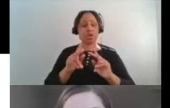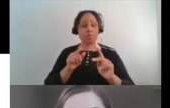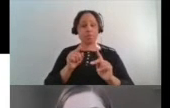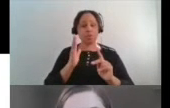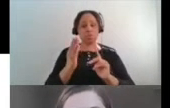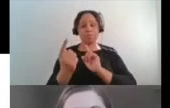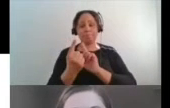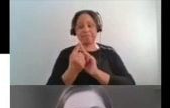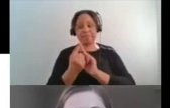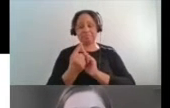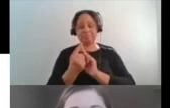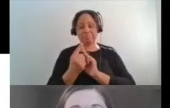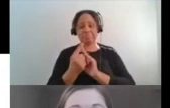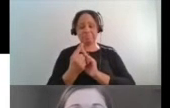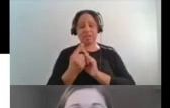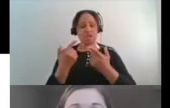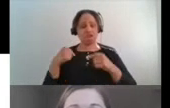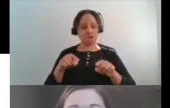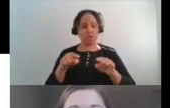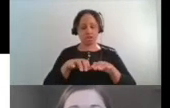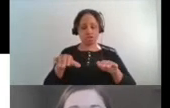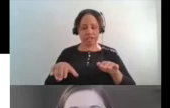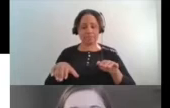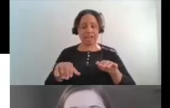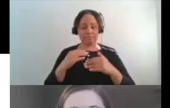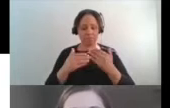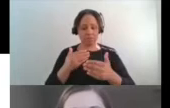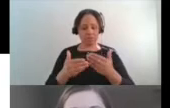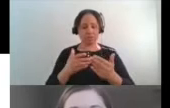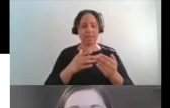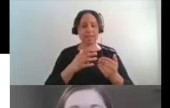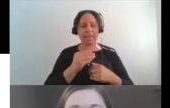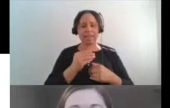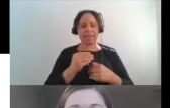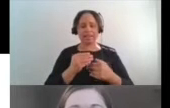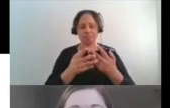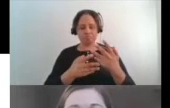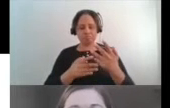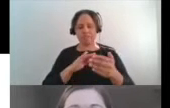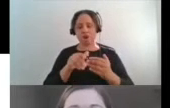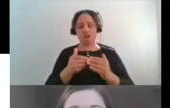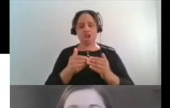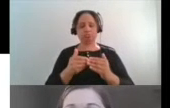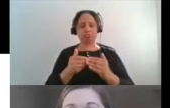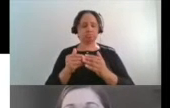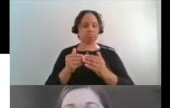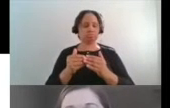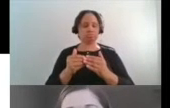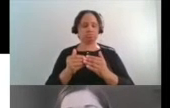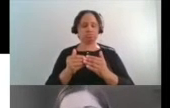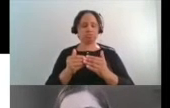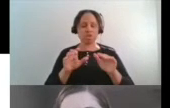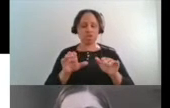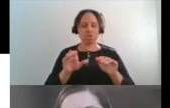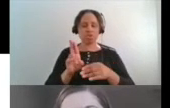or another in your transplant journey. And they all kind of have something to do with your transplant and use their expertise in the best